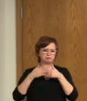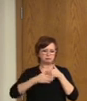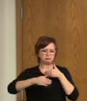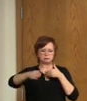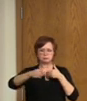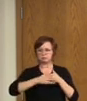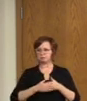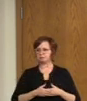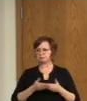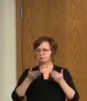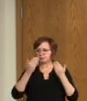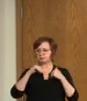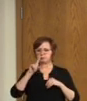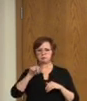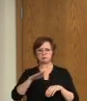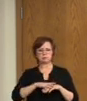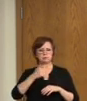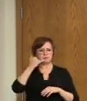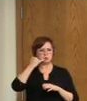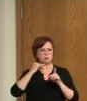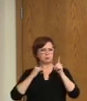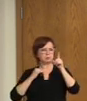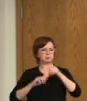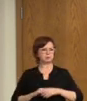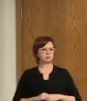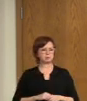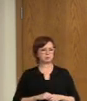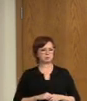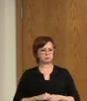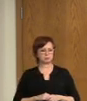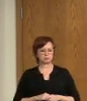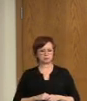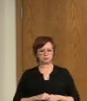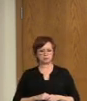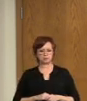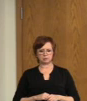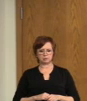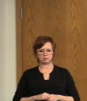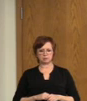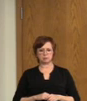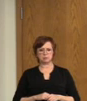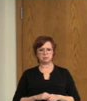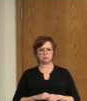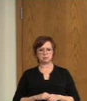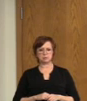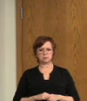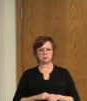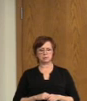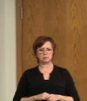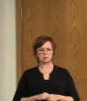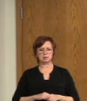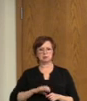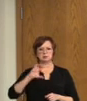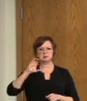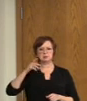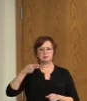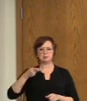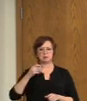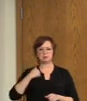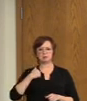We'll take our next question on the line. We have Fakea Beg with Canadian Press.